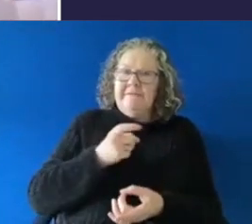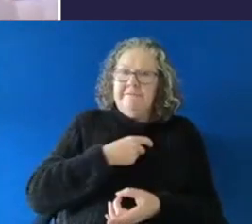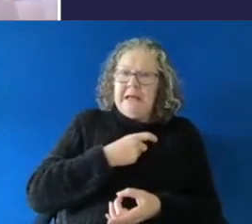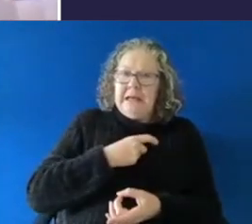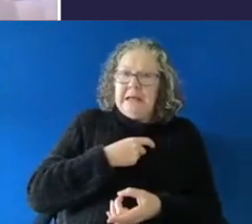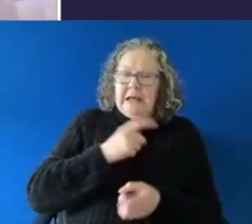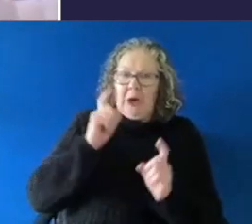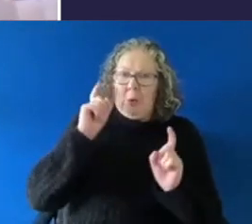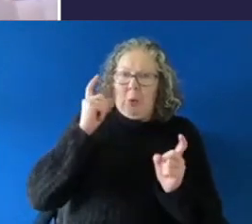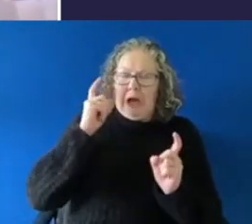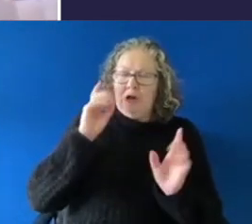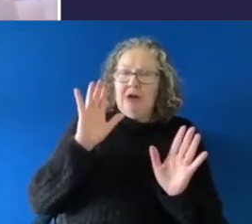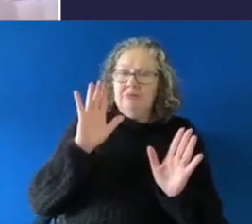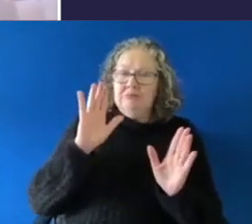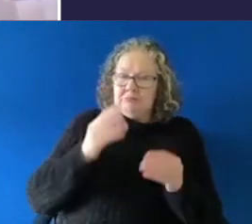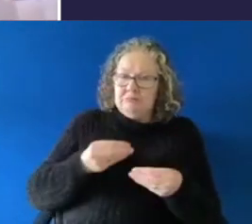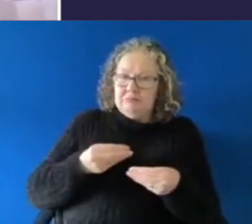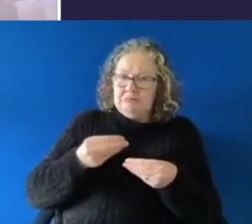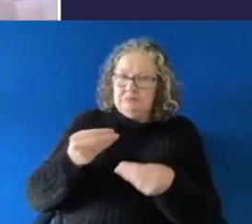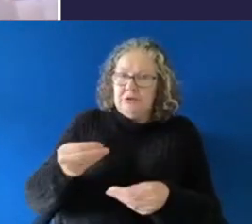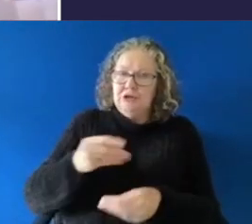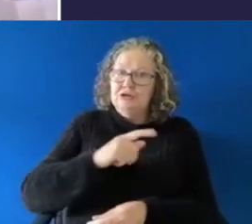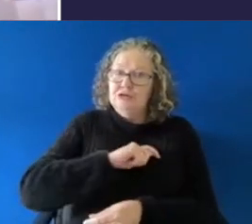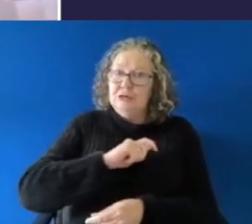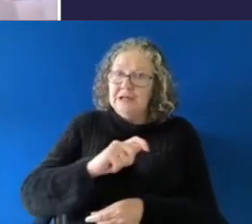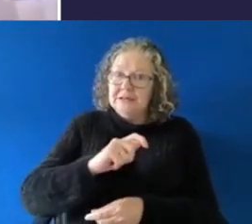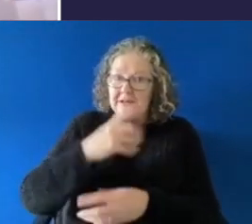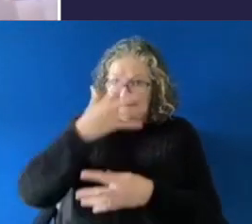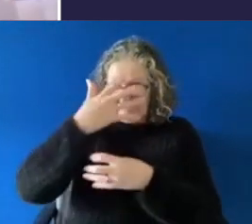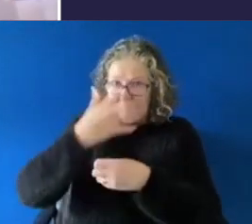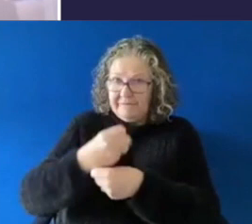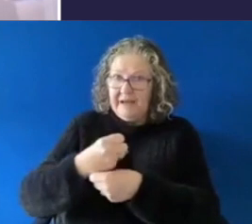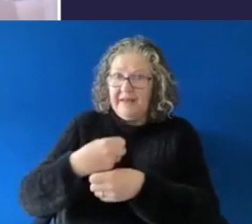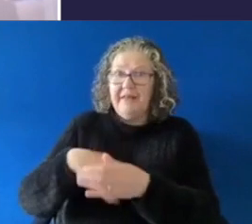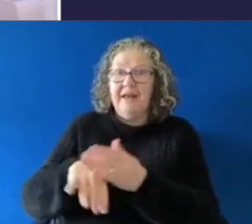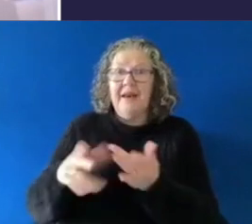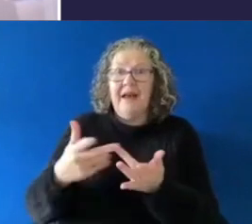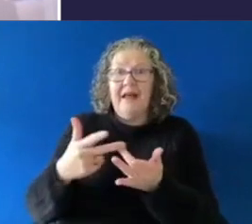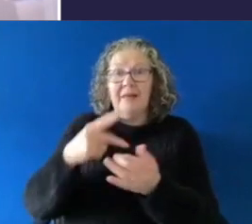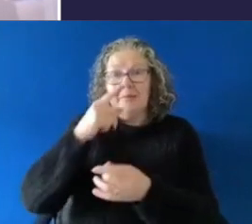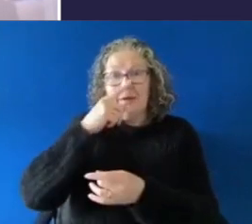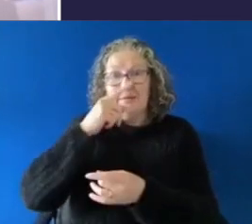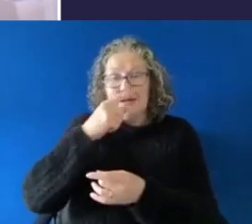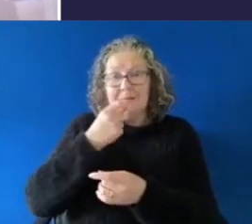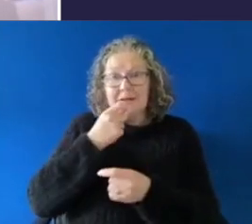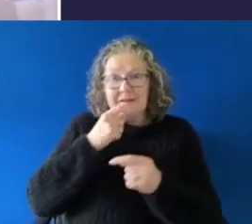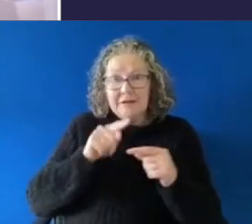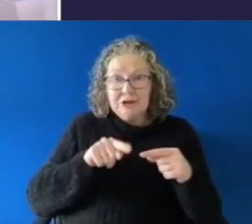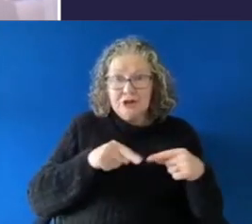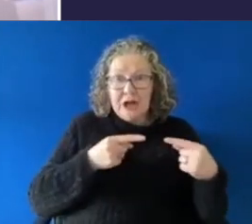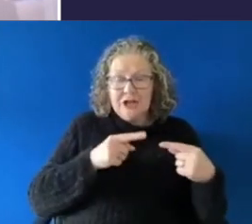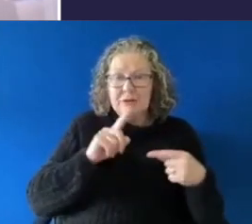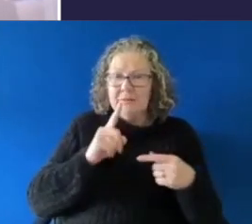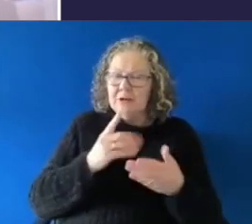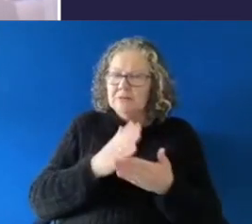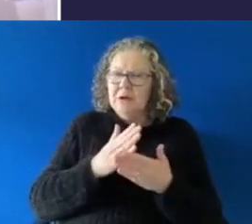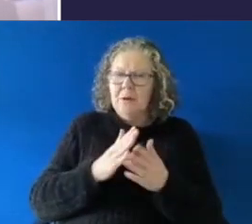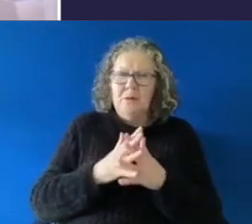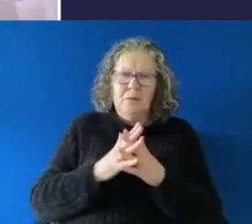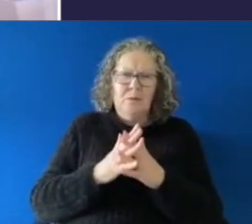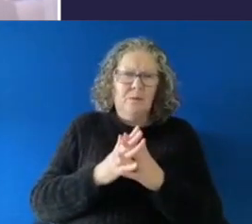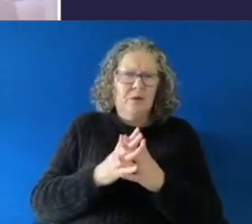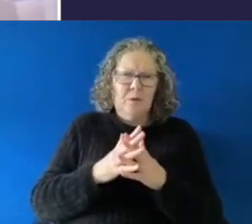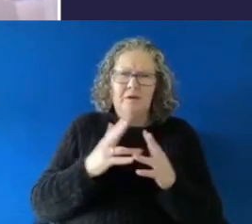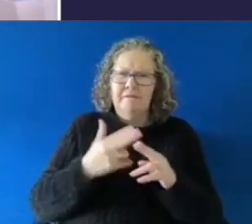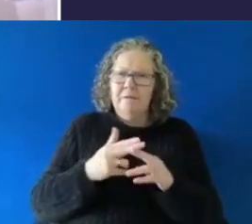and embracing trust and putting a little bit of faith in others. That's a bit of a challenge, but also will greatly benefit the whole